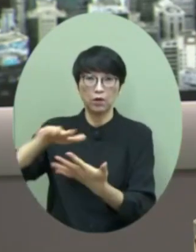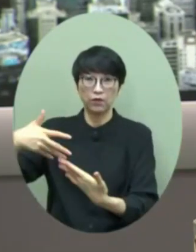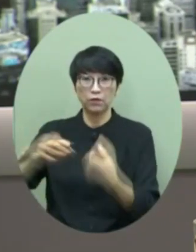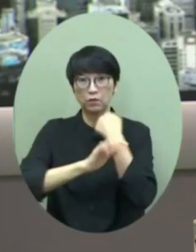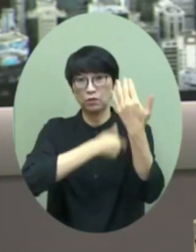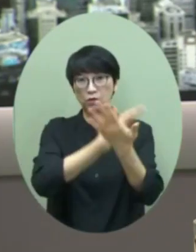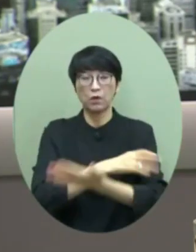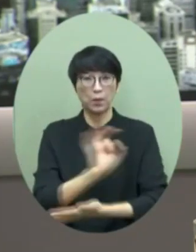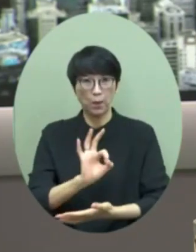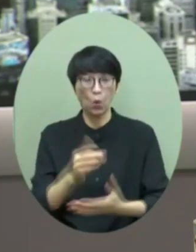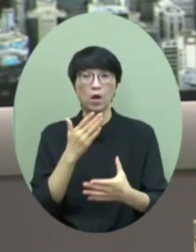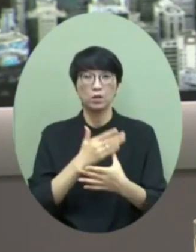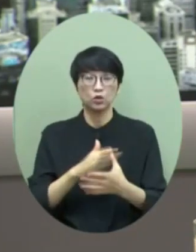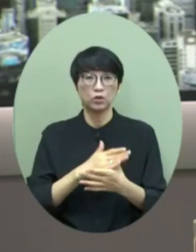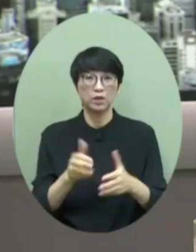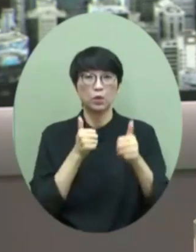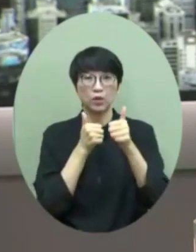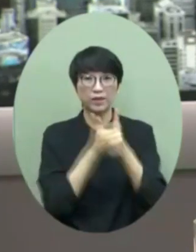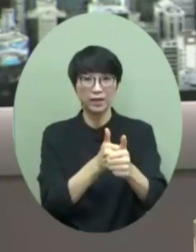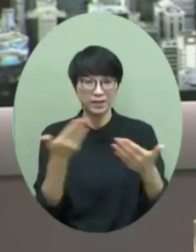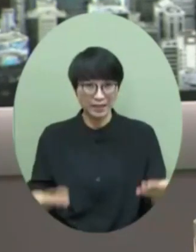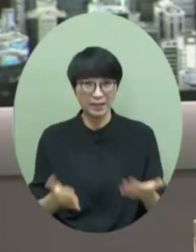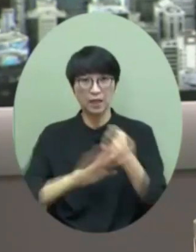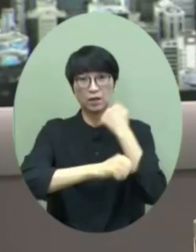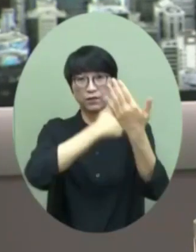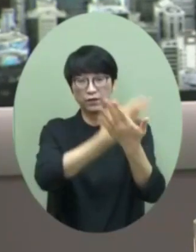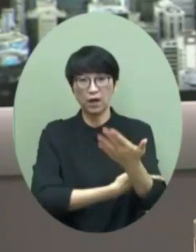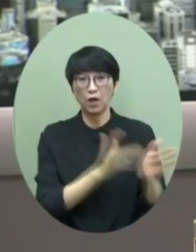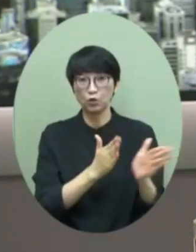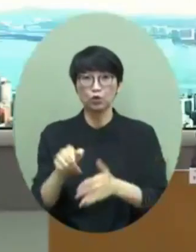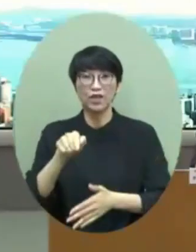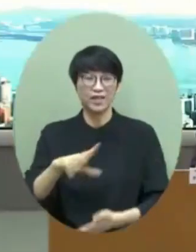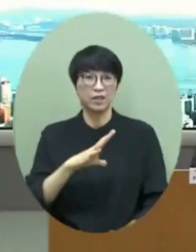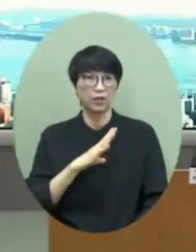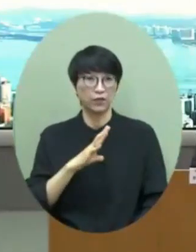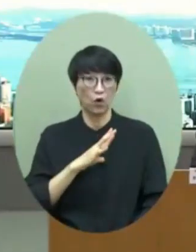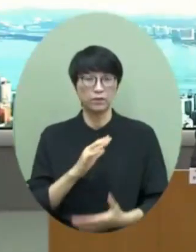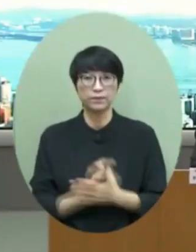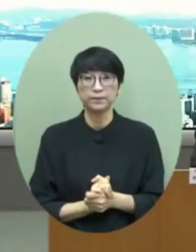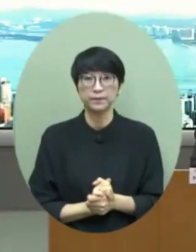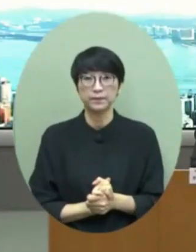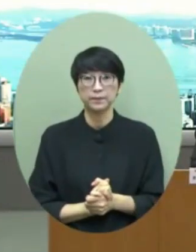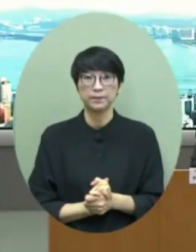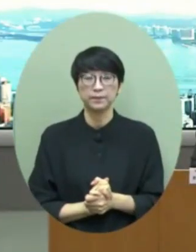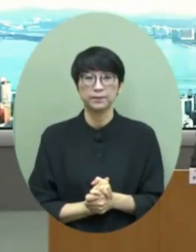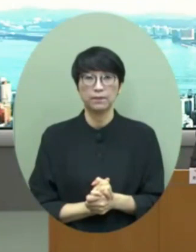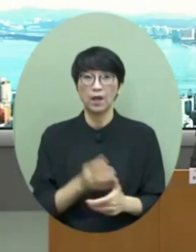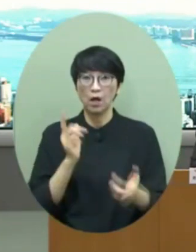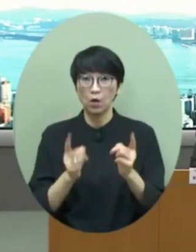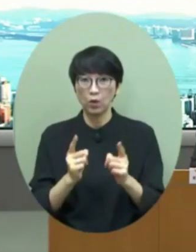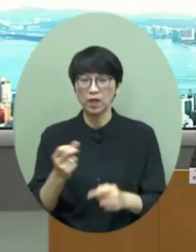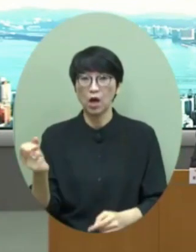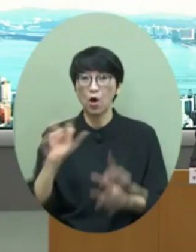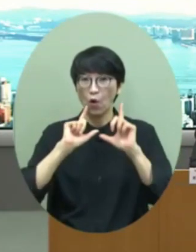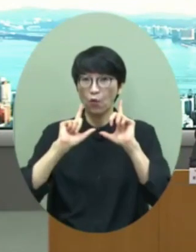is stated in the present law. Thank you. Shall I answer the question very quickly, please?